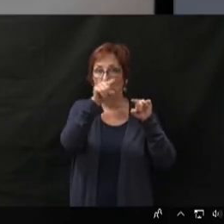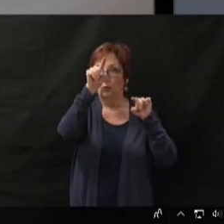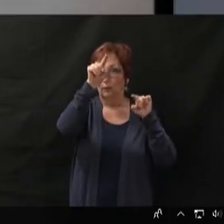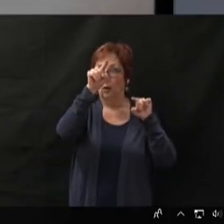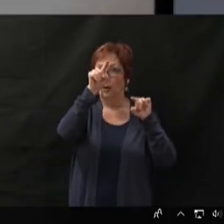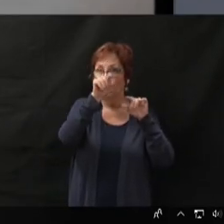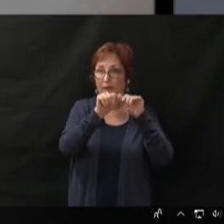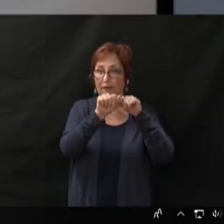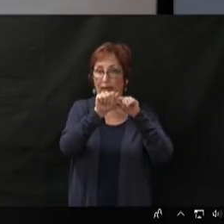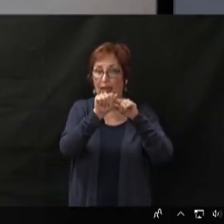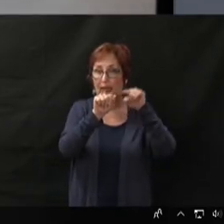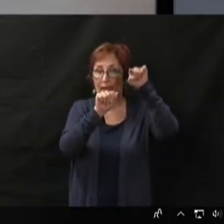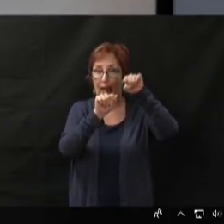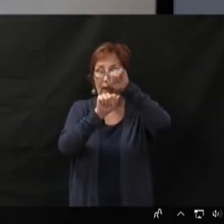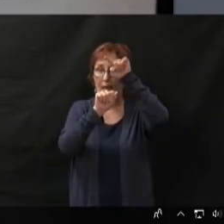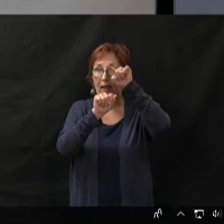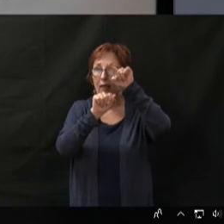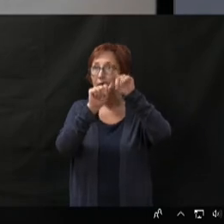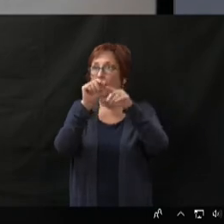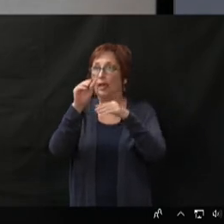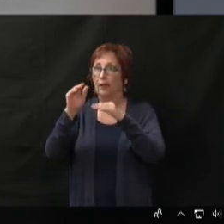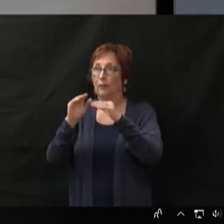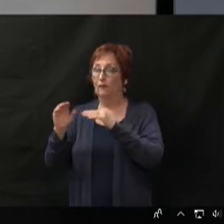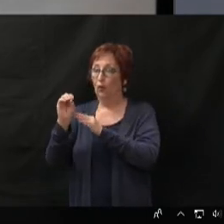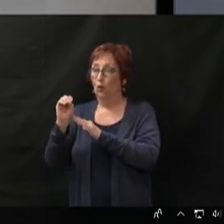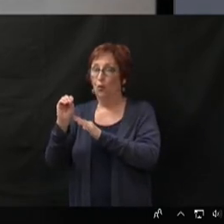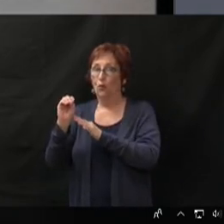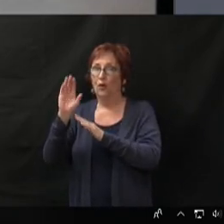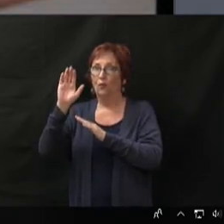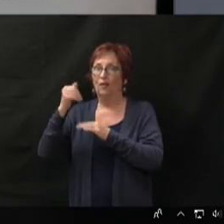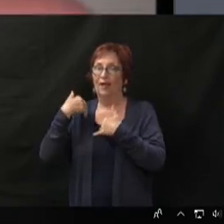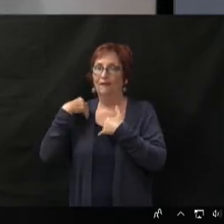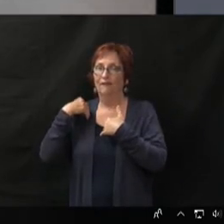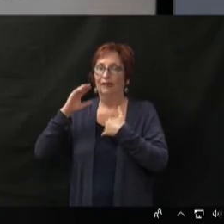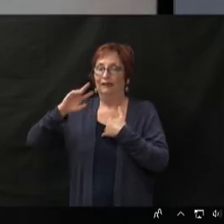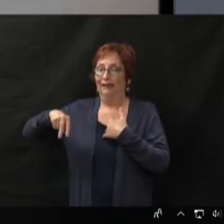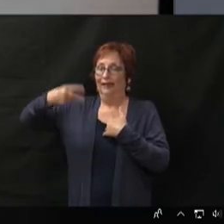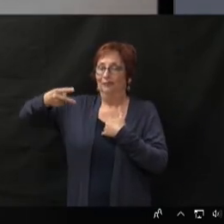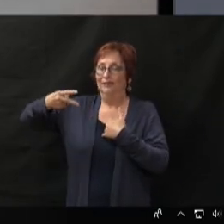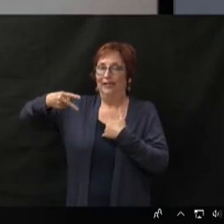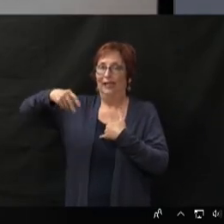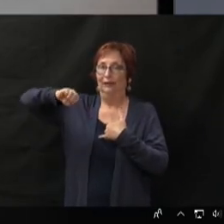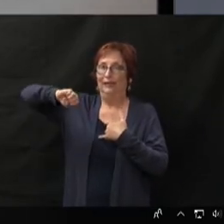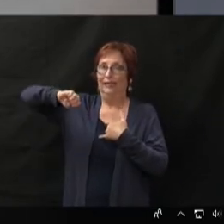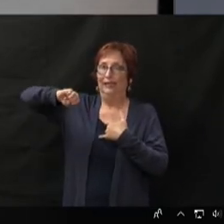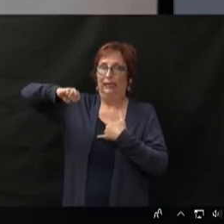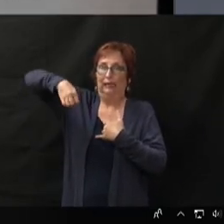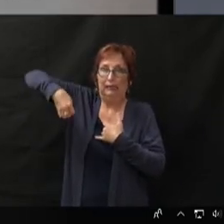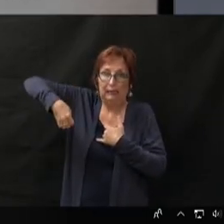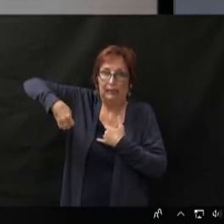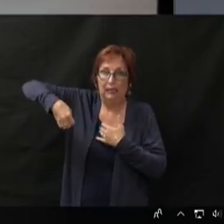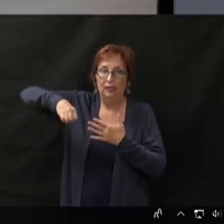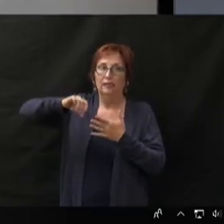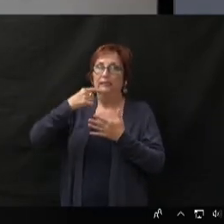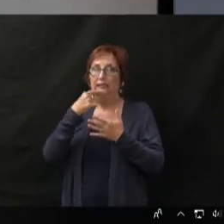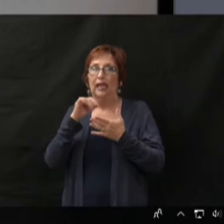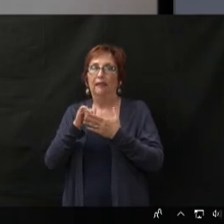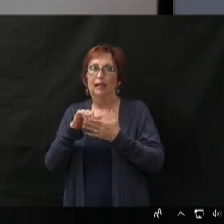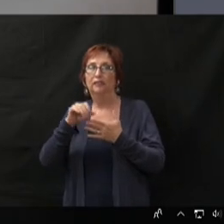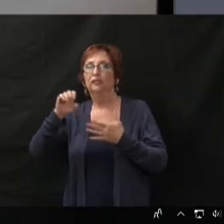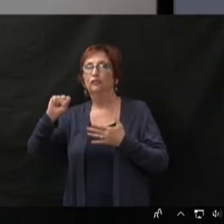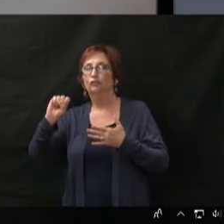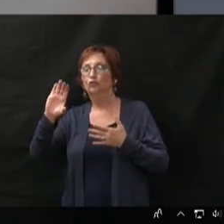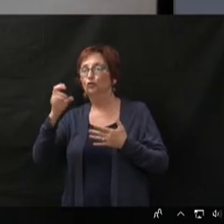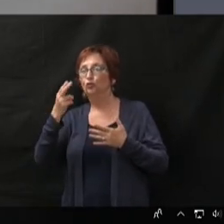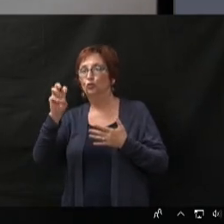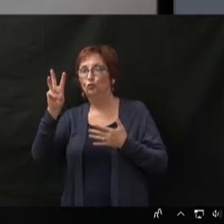and for the O, it's going to have an upside down E, telling you that that's going to be the schwa sound, the or the I sound. And then